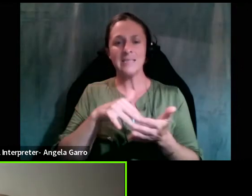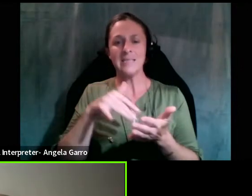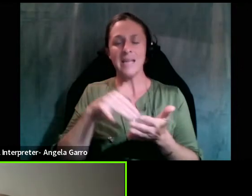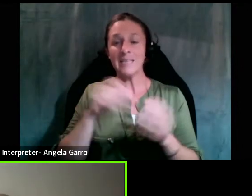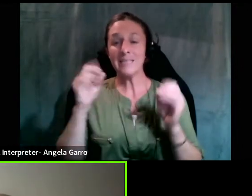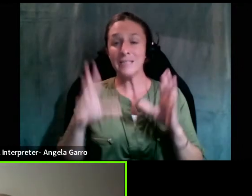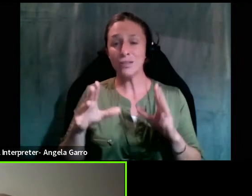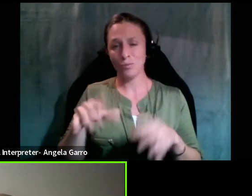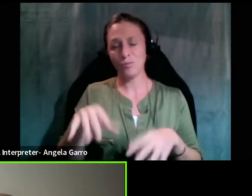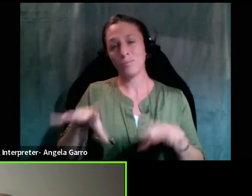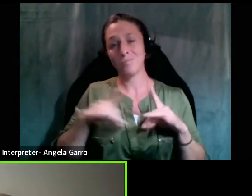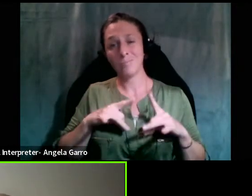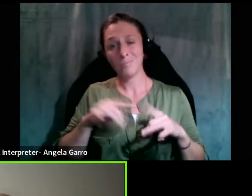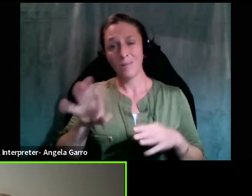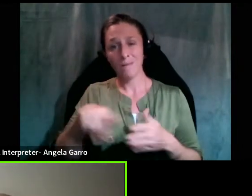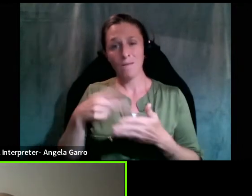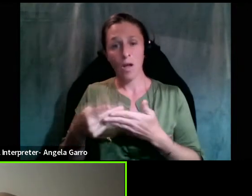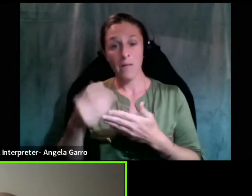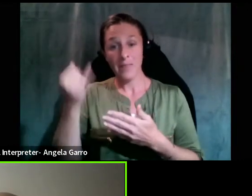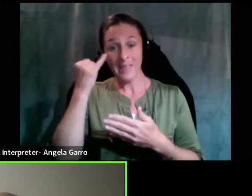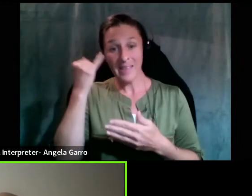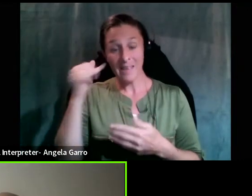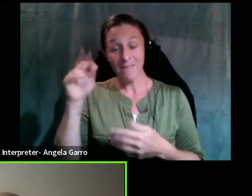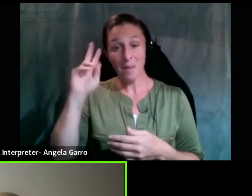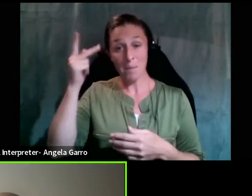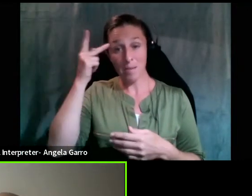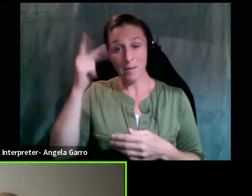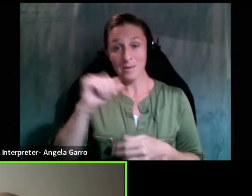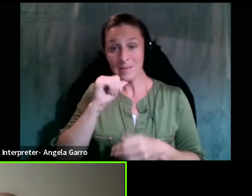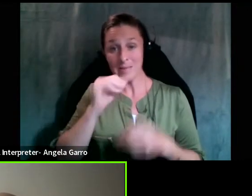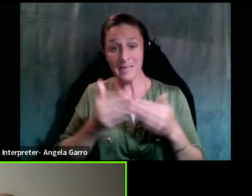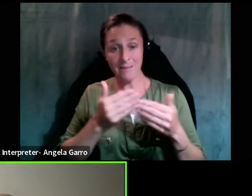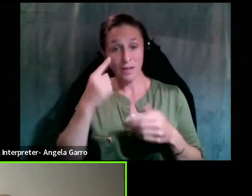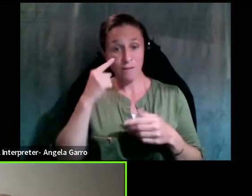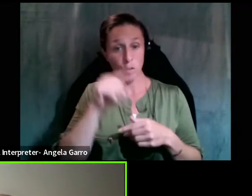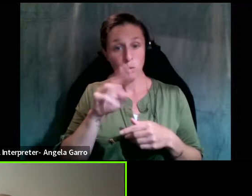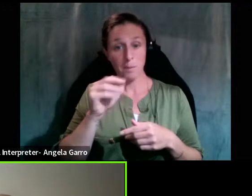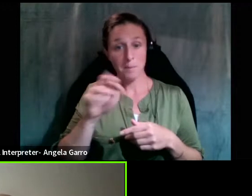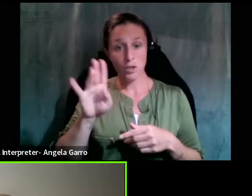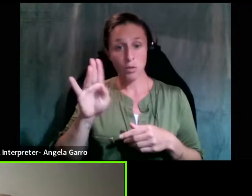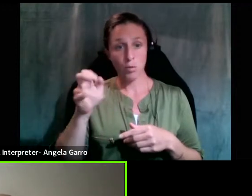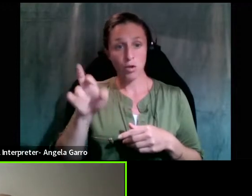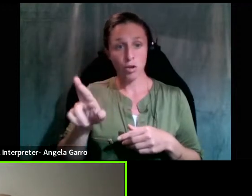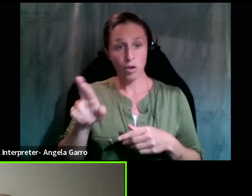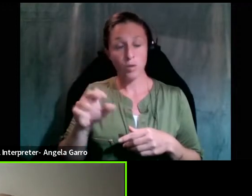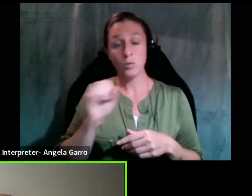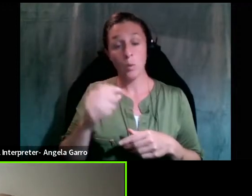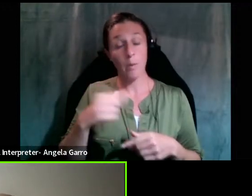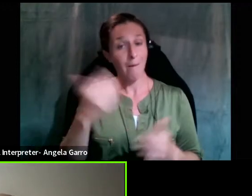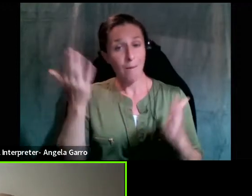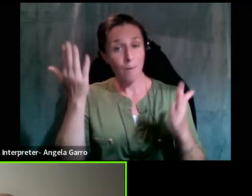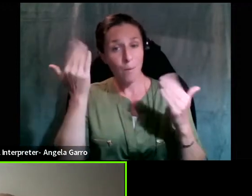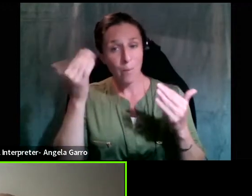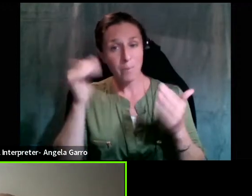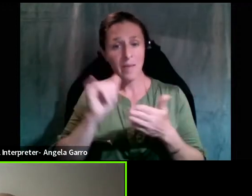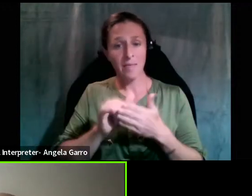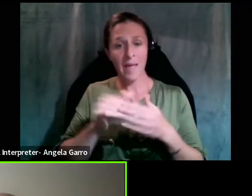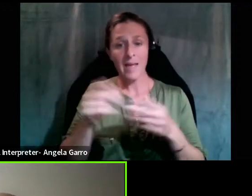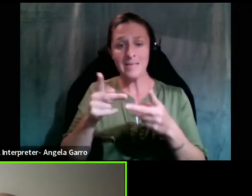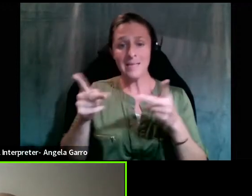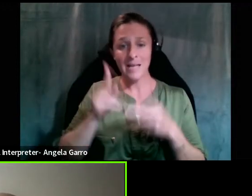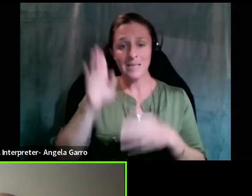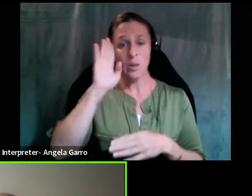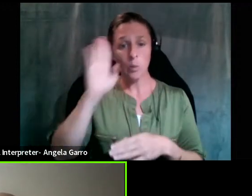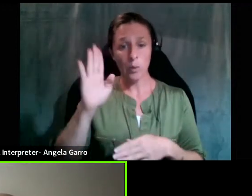if supporting ethnic studies becomes politically inconvenient for you, Mr. Booker. So I'm hoping that sites will